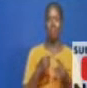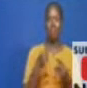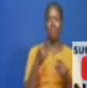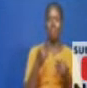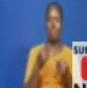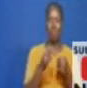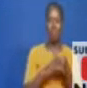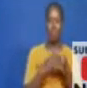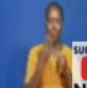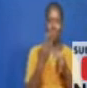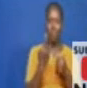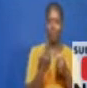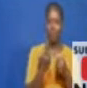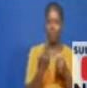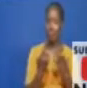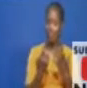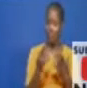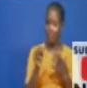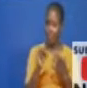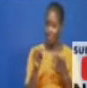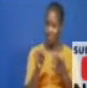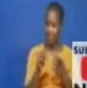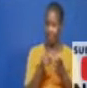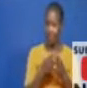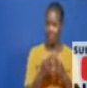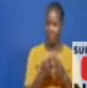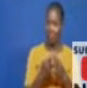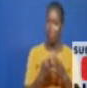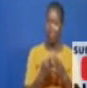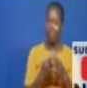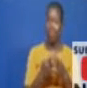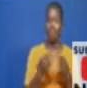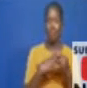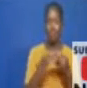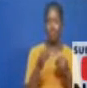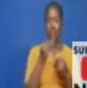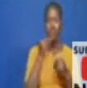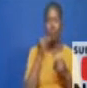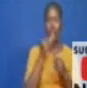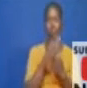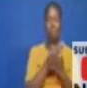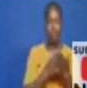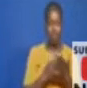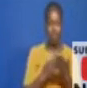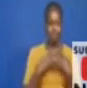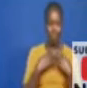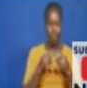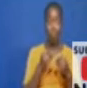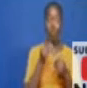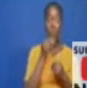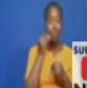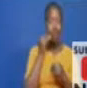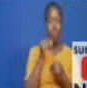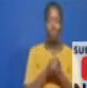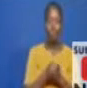to homes. Is this the advice you're going to give to Kenyans, that half of your health is a home?